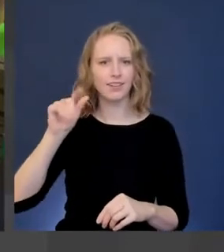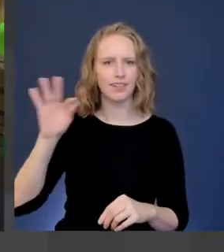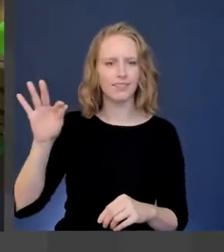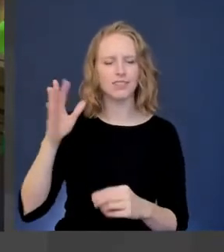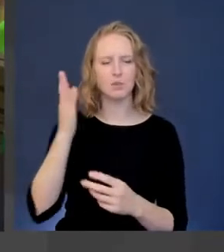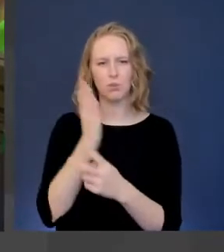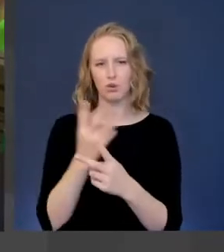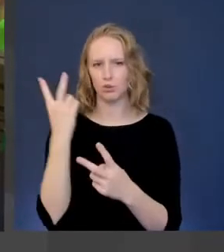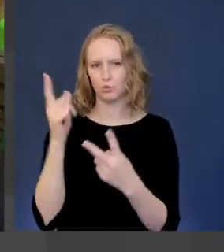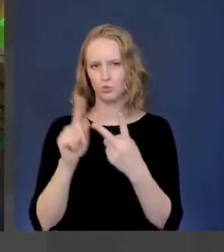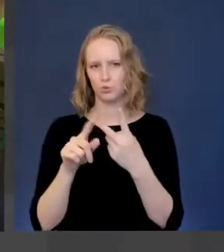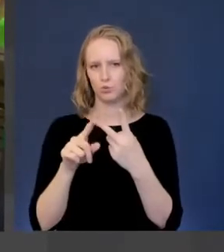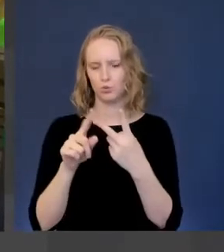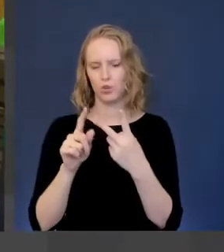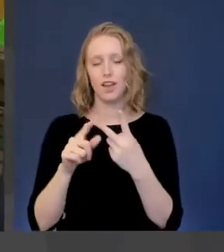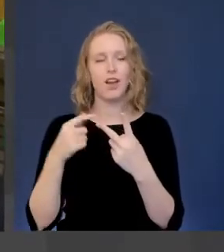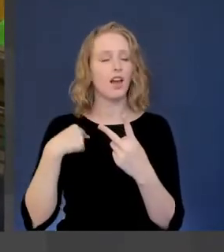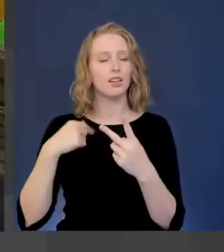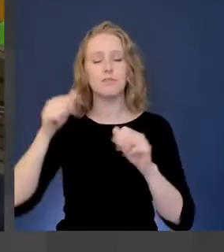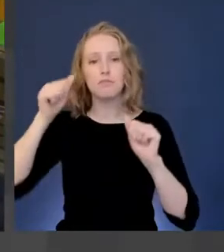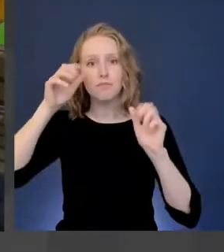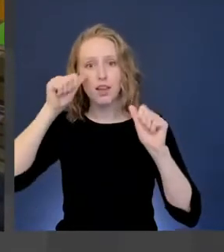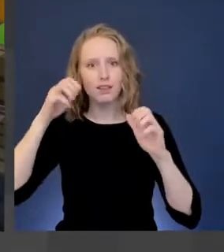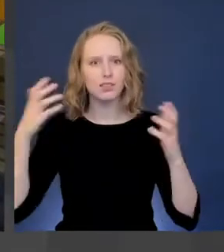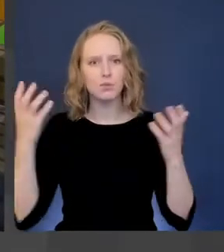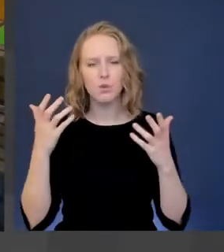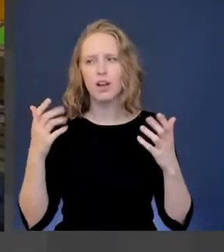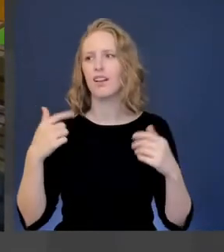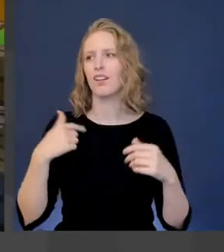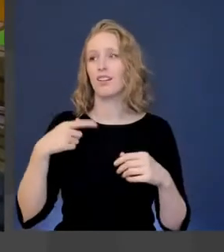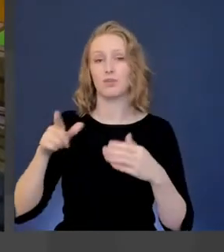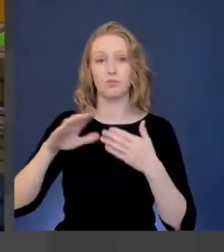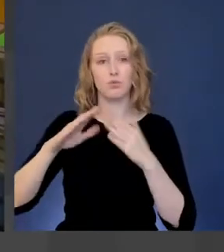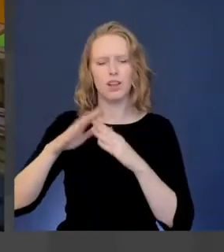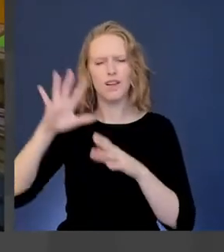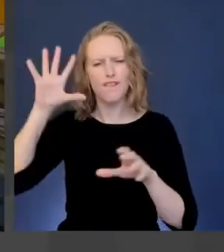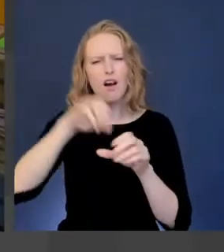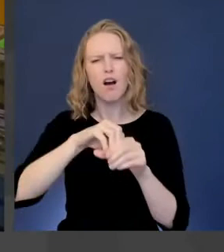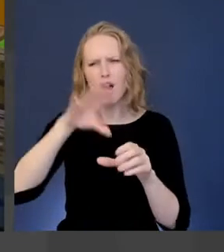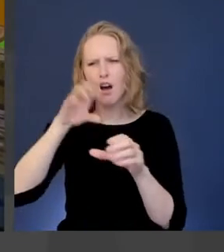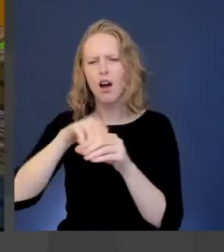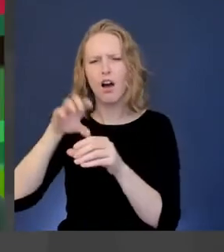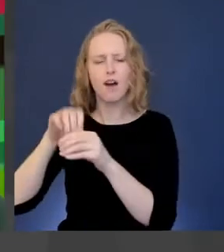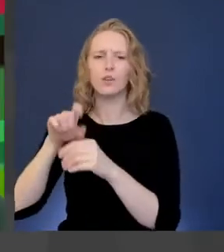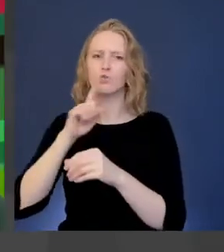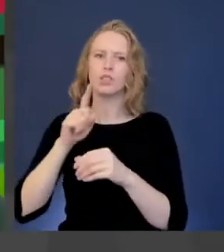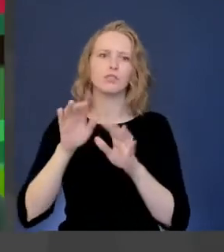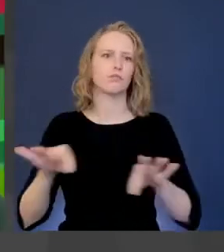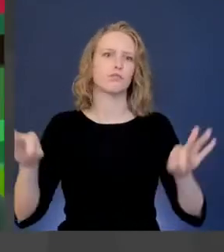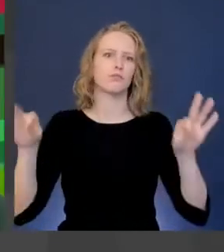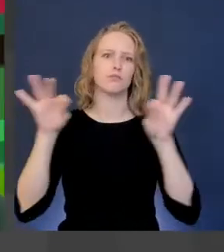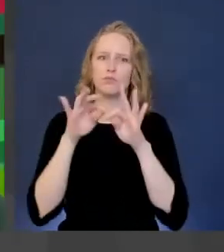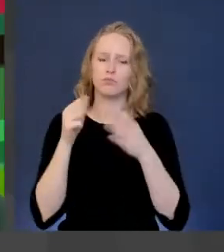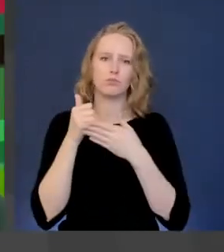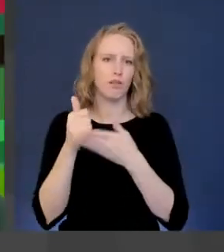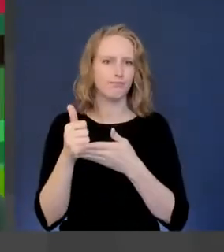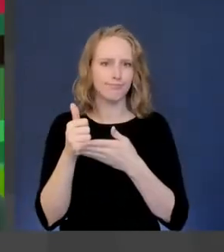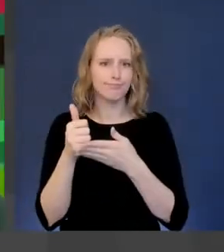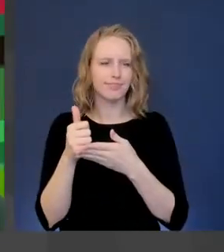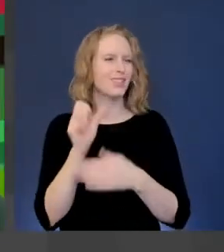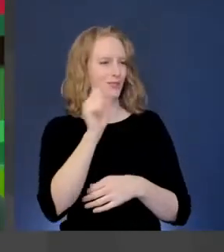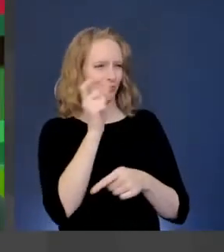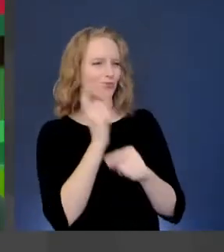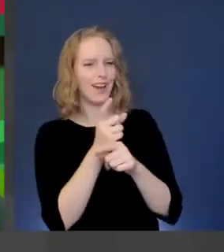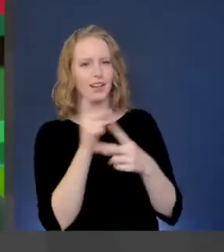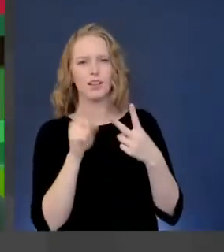how involved and how essential the community was to making it. Yes, yeah, this update changes basically everything about the world generation in